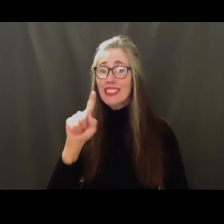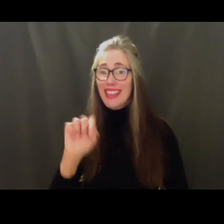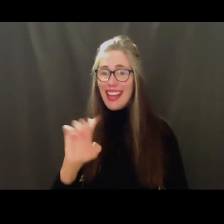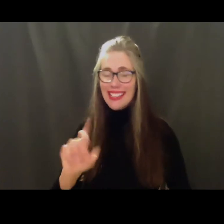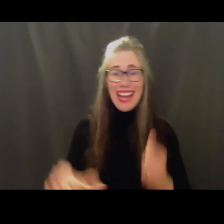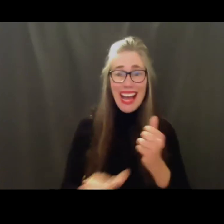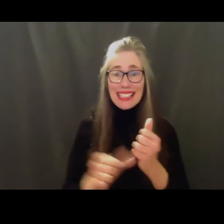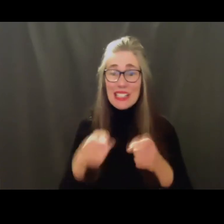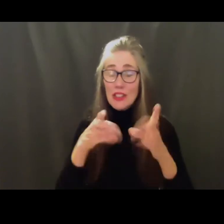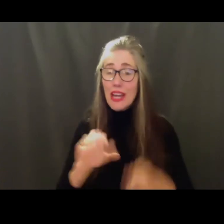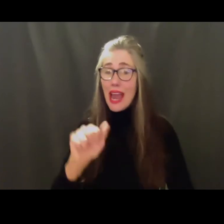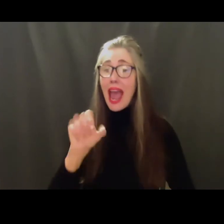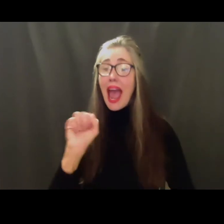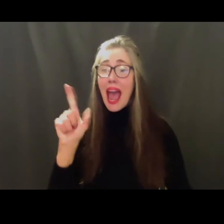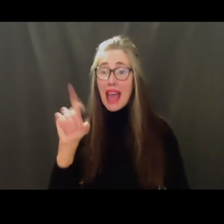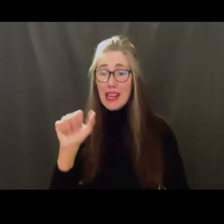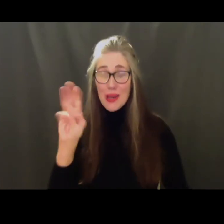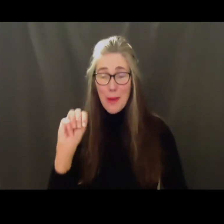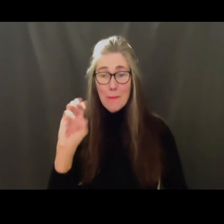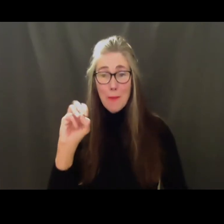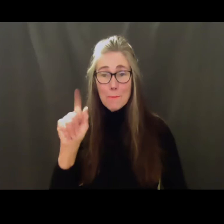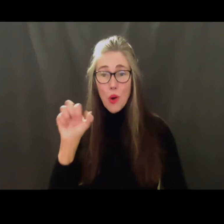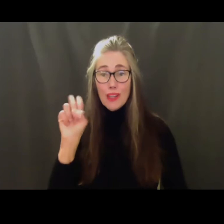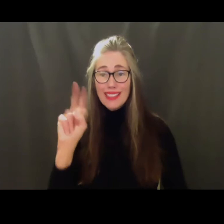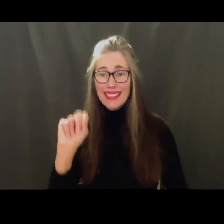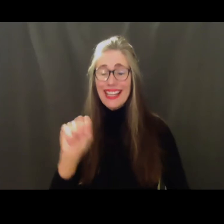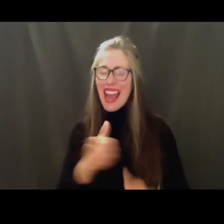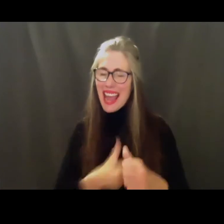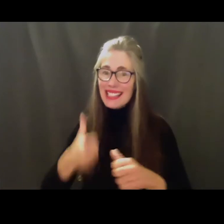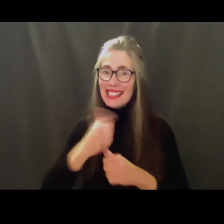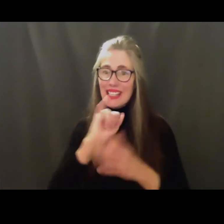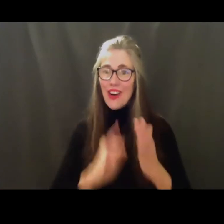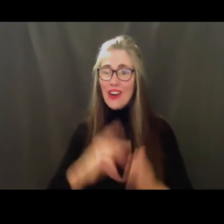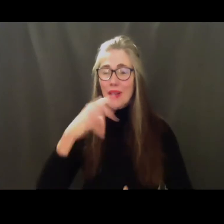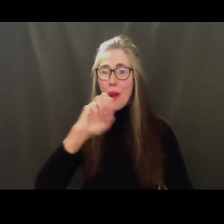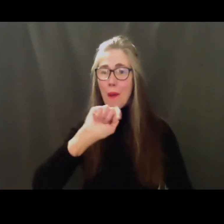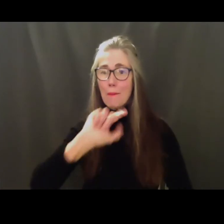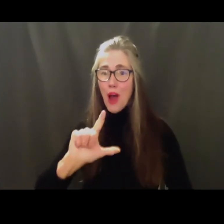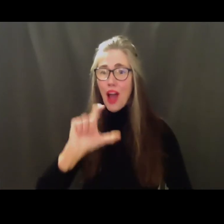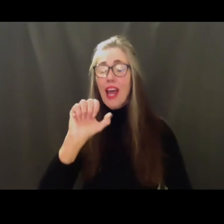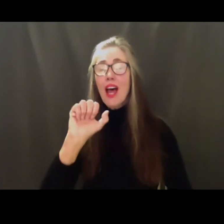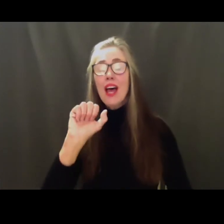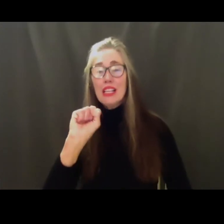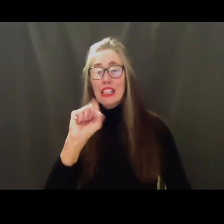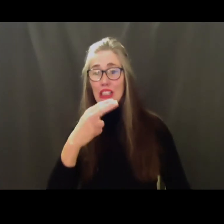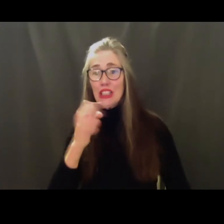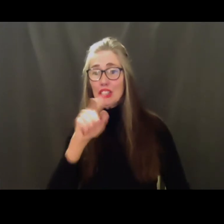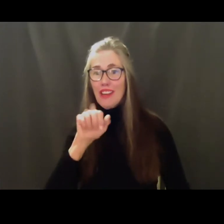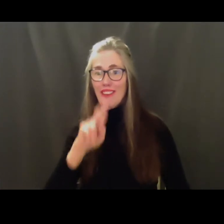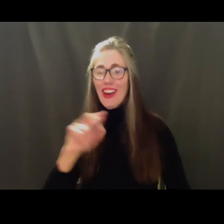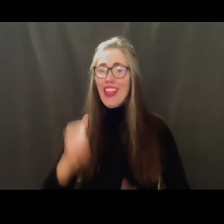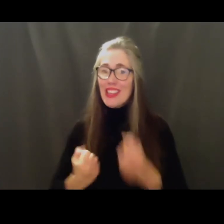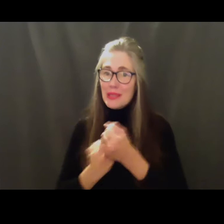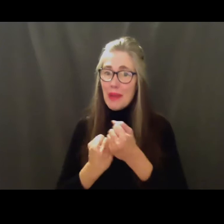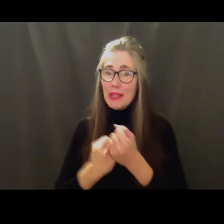Adam Morrison, and Senior Artist Paula Schaefer. Today's presentation is co-sponsored by the Harry Gervitz